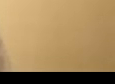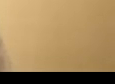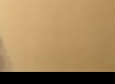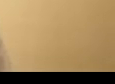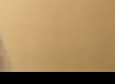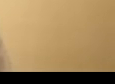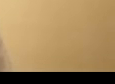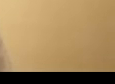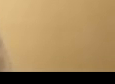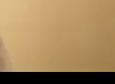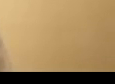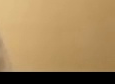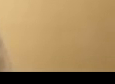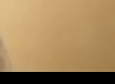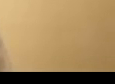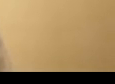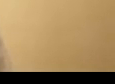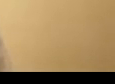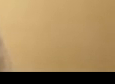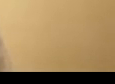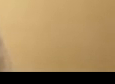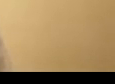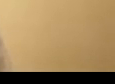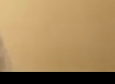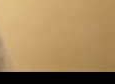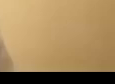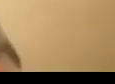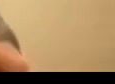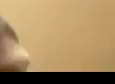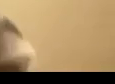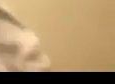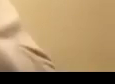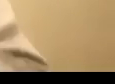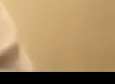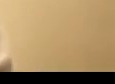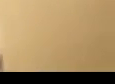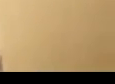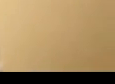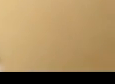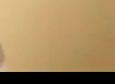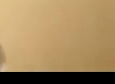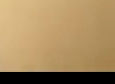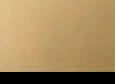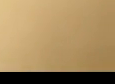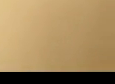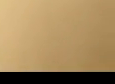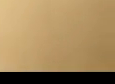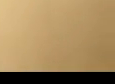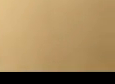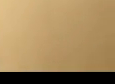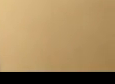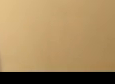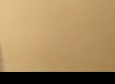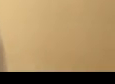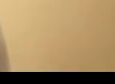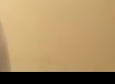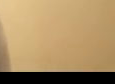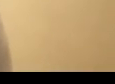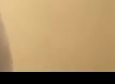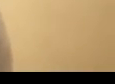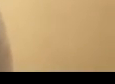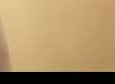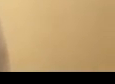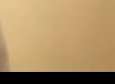reliable behavioral audiograms. And they give an example. Their 2.5-year-old gets pretty upset during